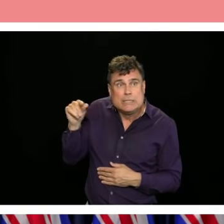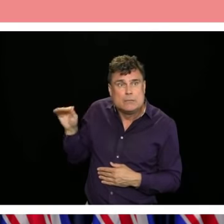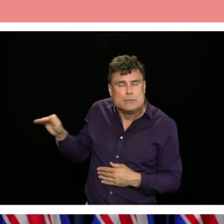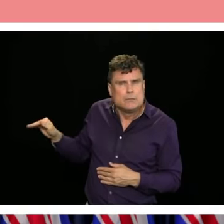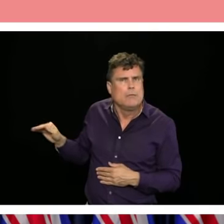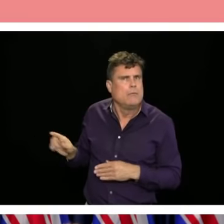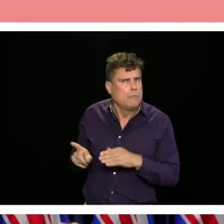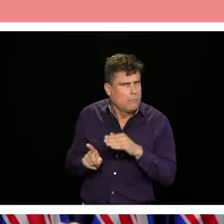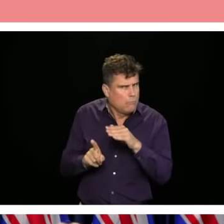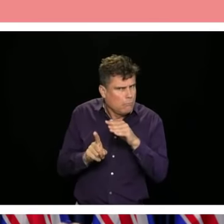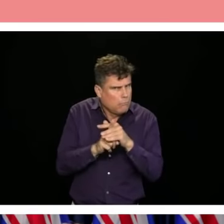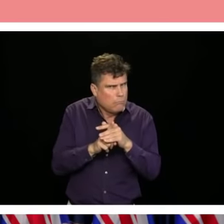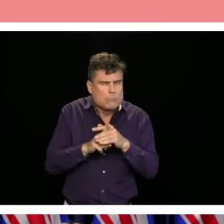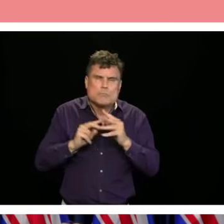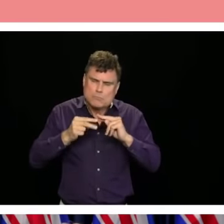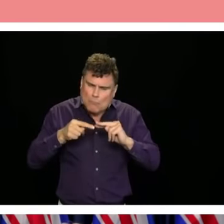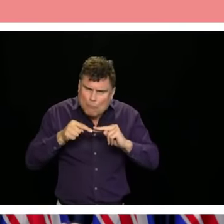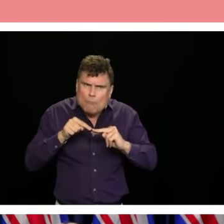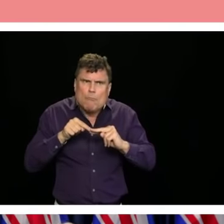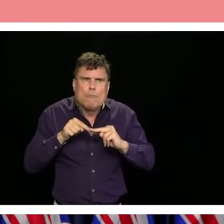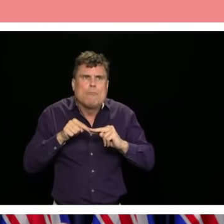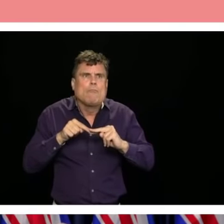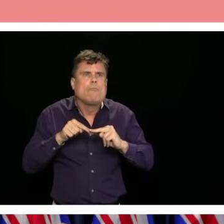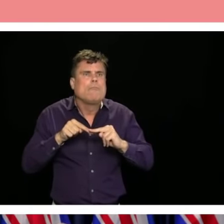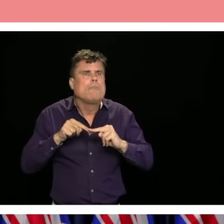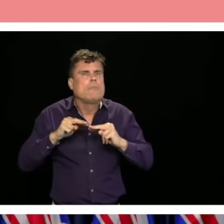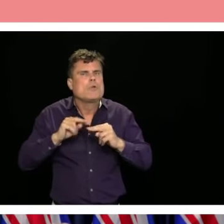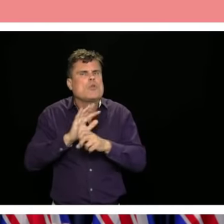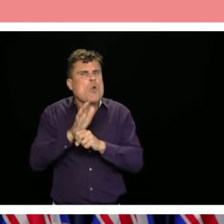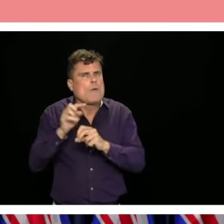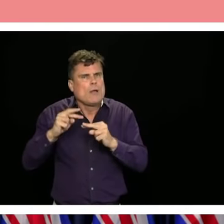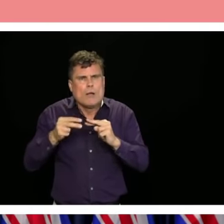the virus that we isolated is very similar to the ones that were